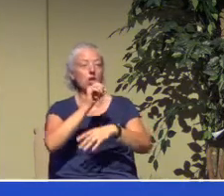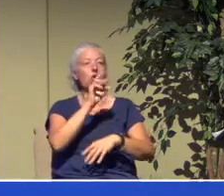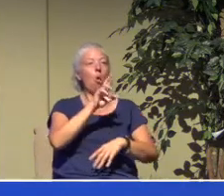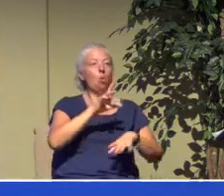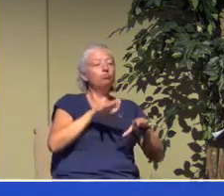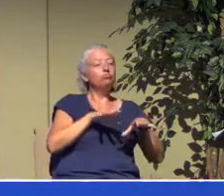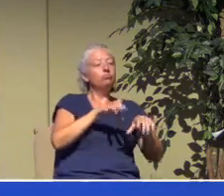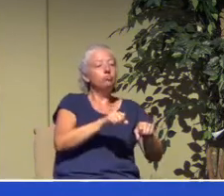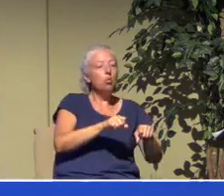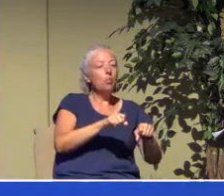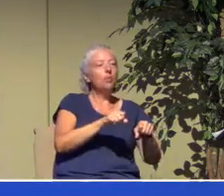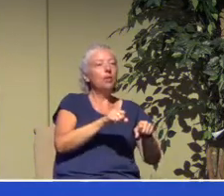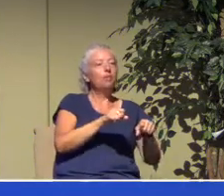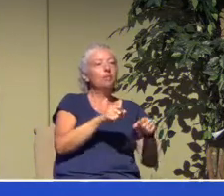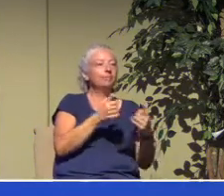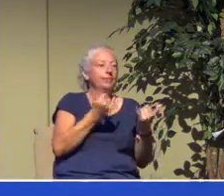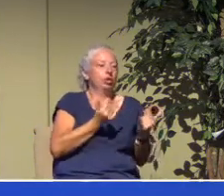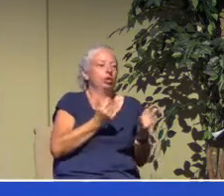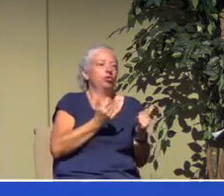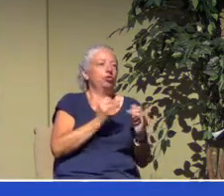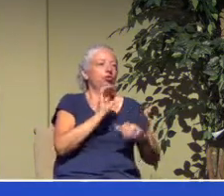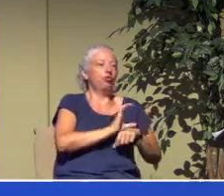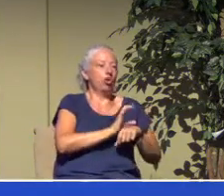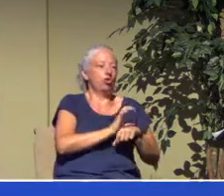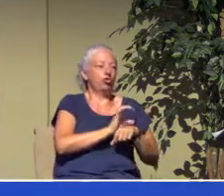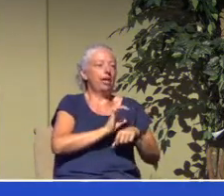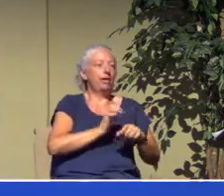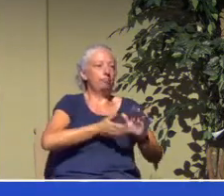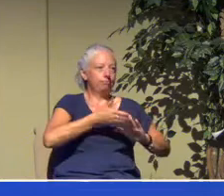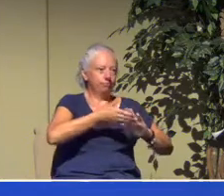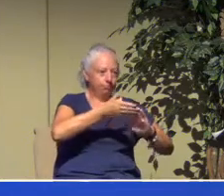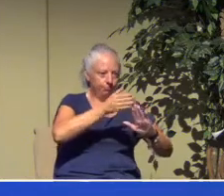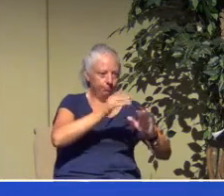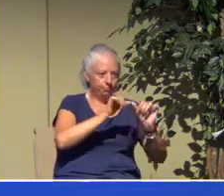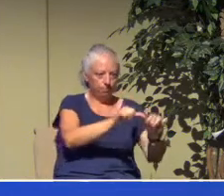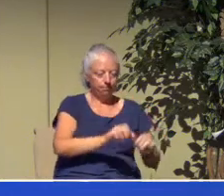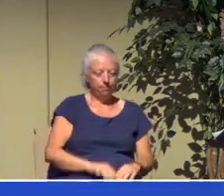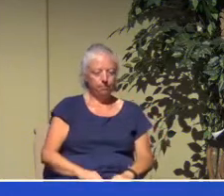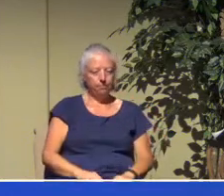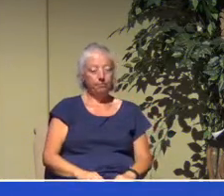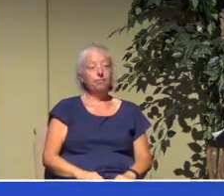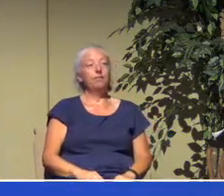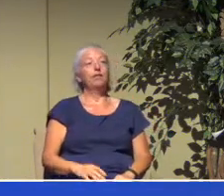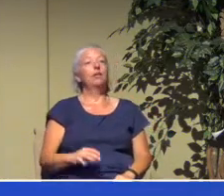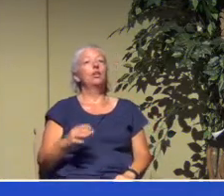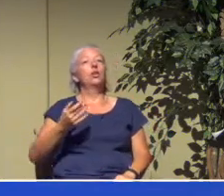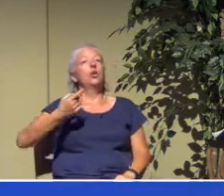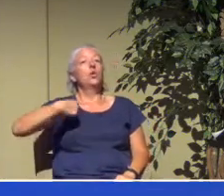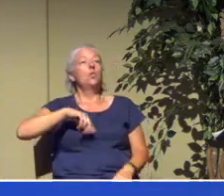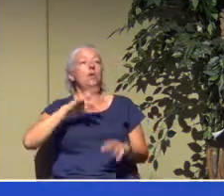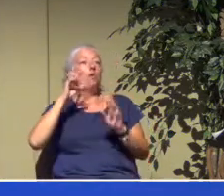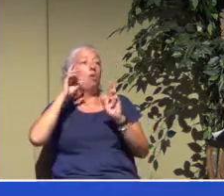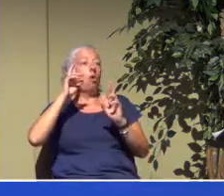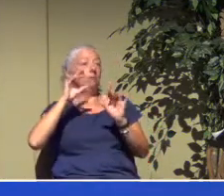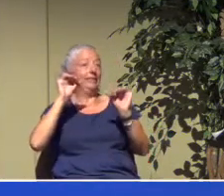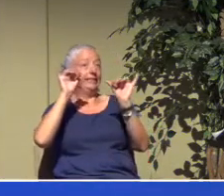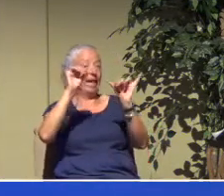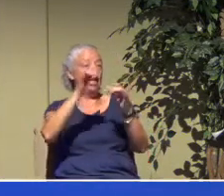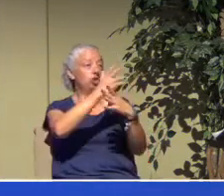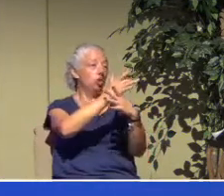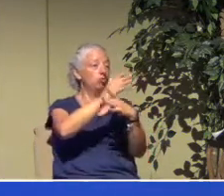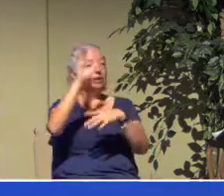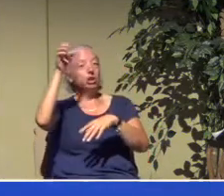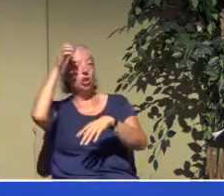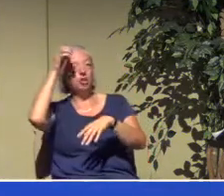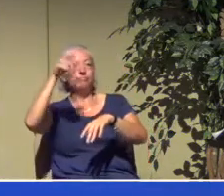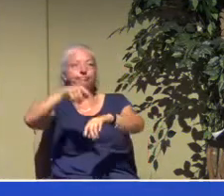and pastor there. So we're set on setting our roots in Germany and Europe. We're hoping to be there long term, but